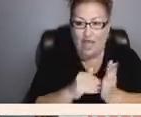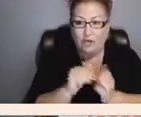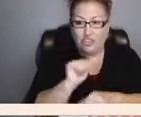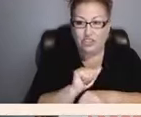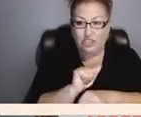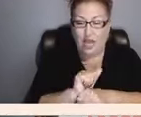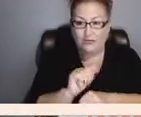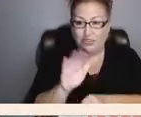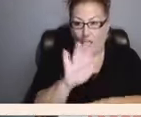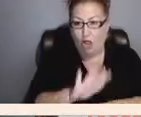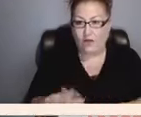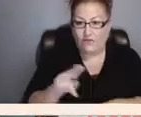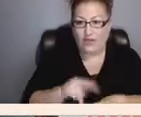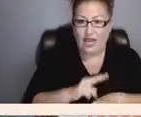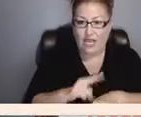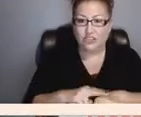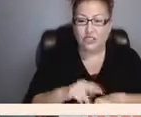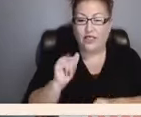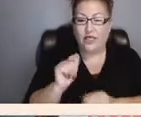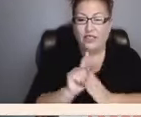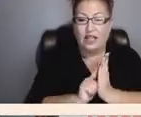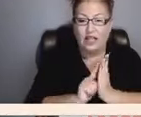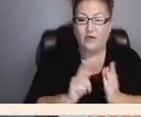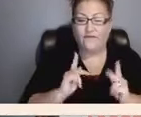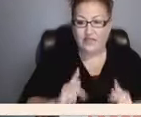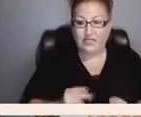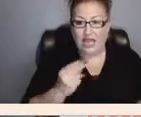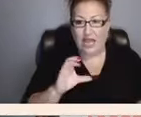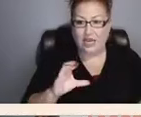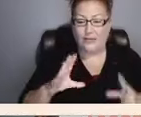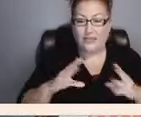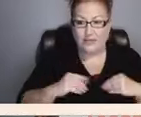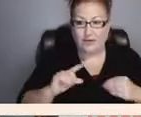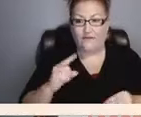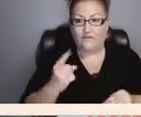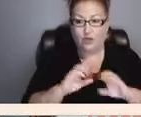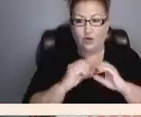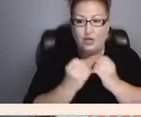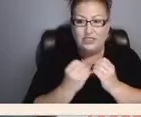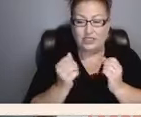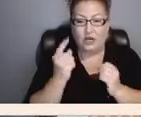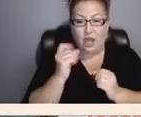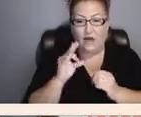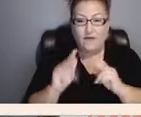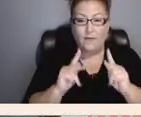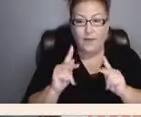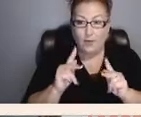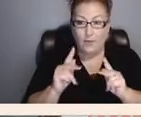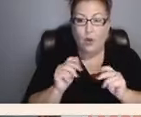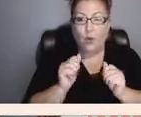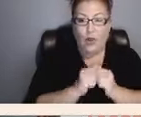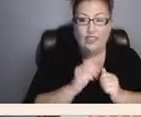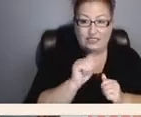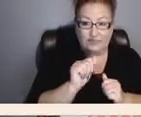Physically Handicapped is accepted as the first organization of people with disabilities by people with disabilities.